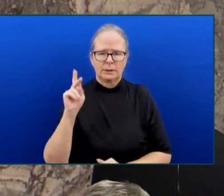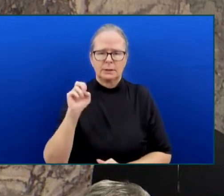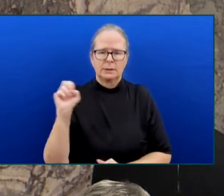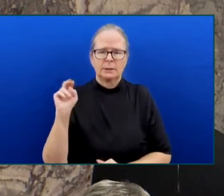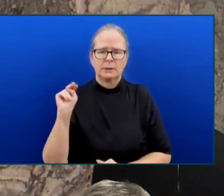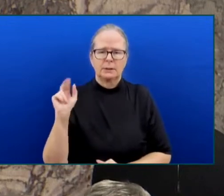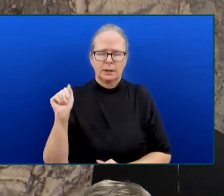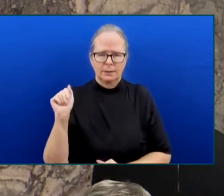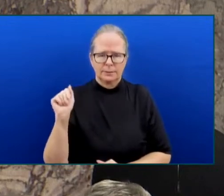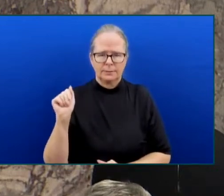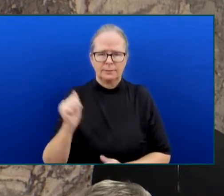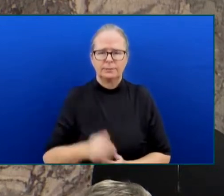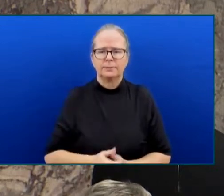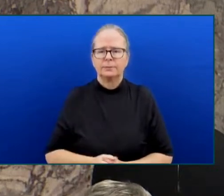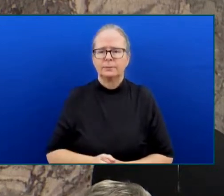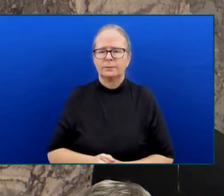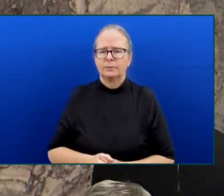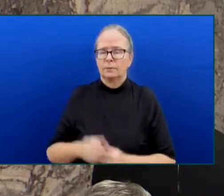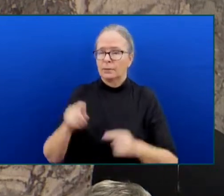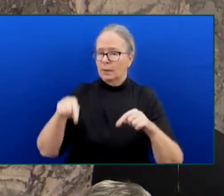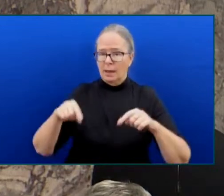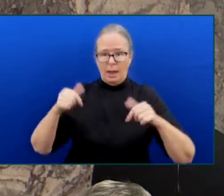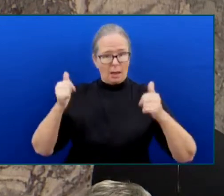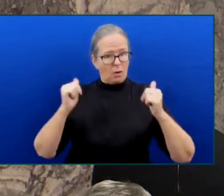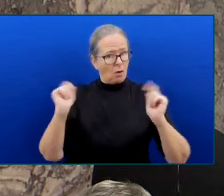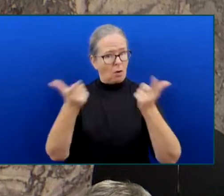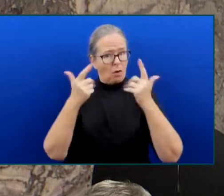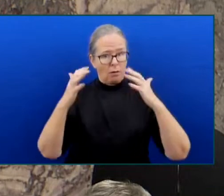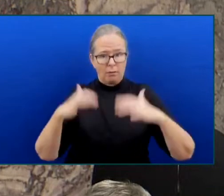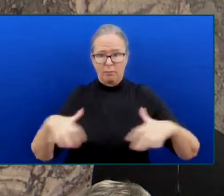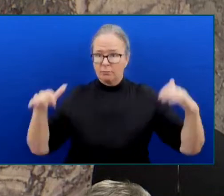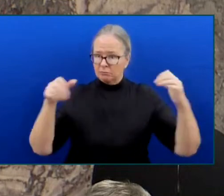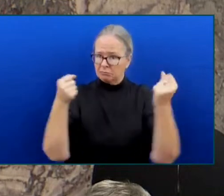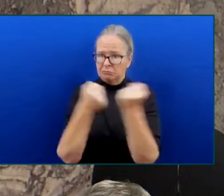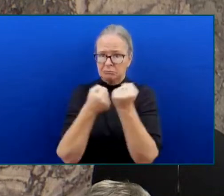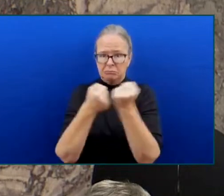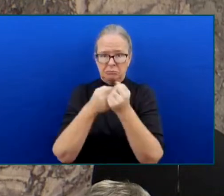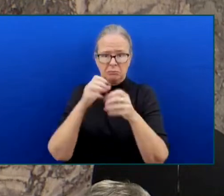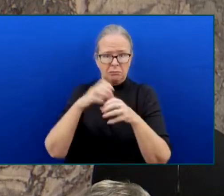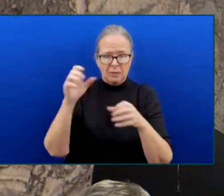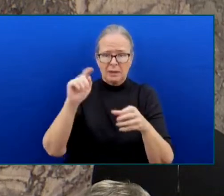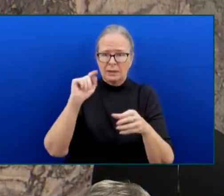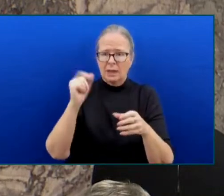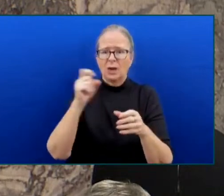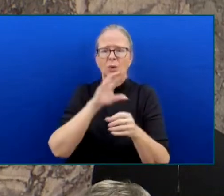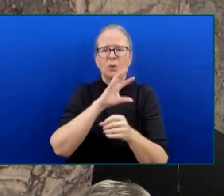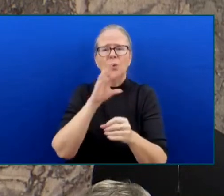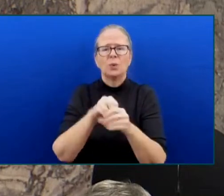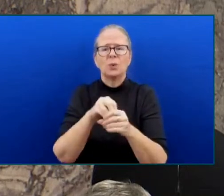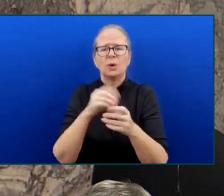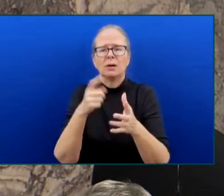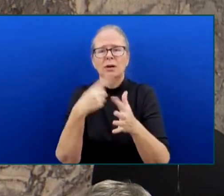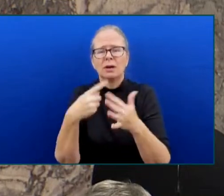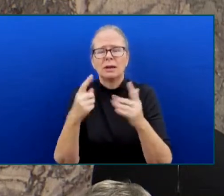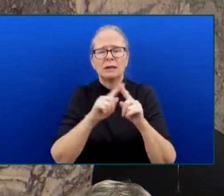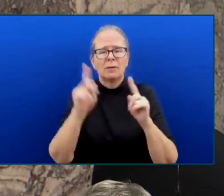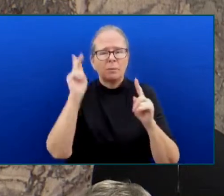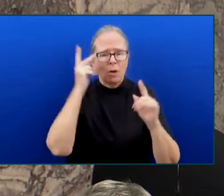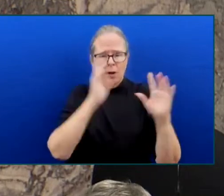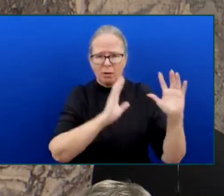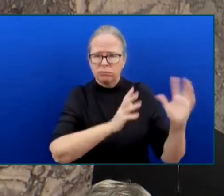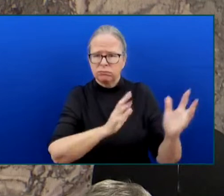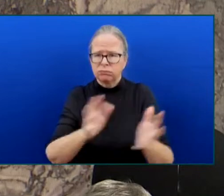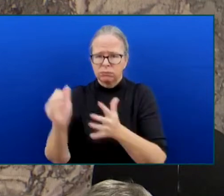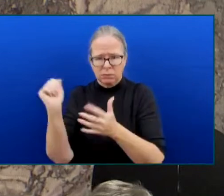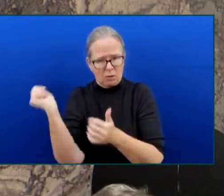United Party, supported the carbon tax in 2008. Previous members that are now part of the Fourth Party voted